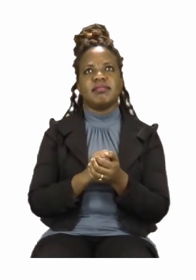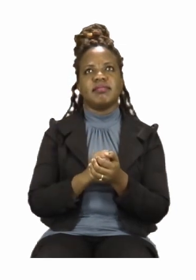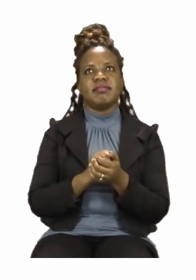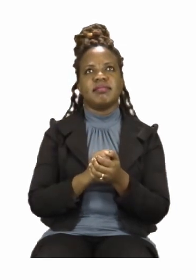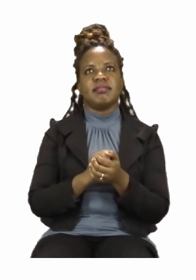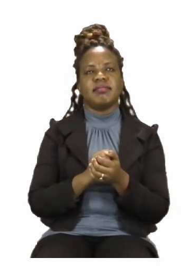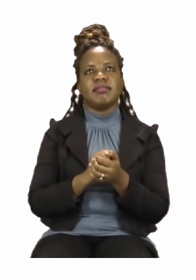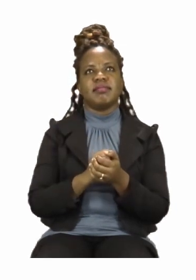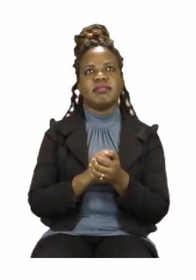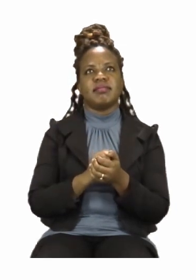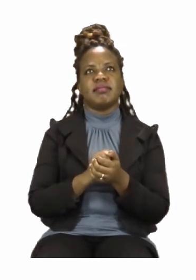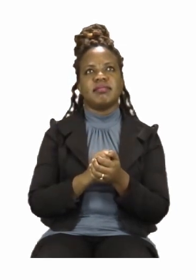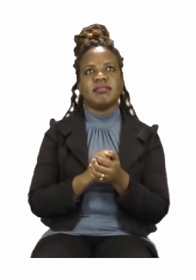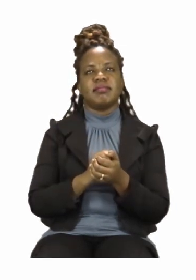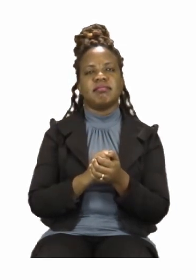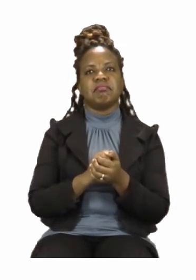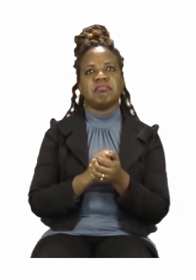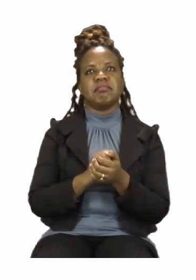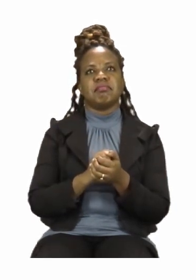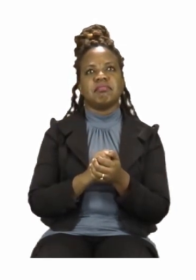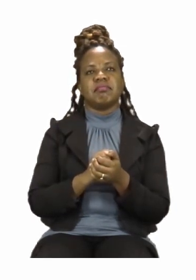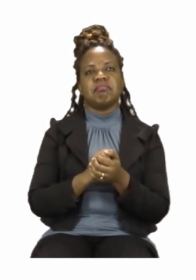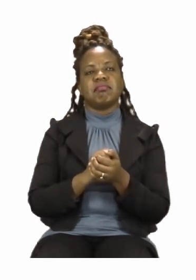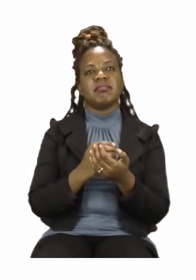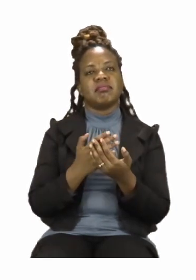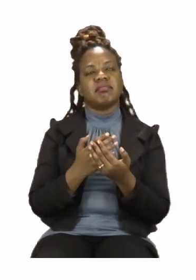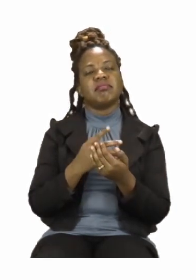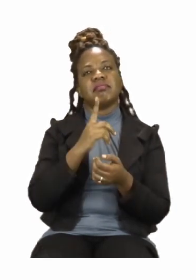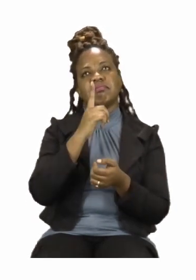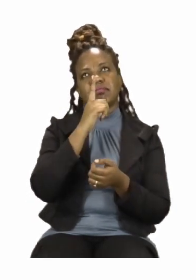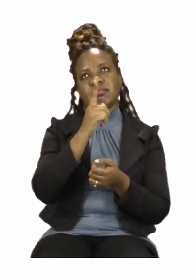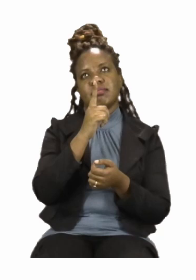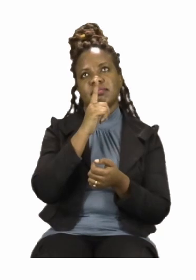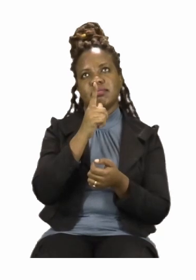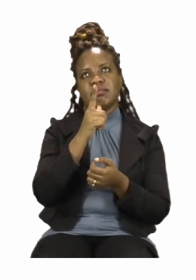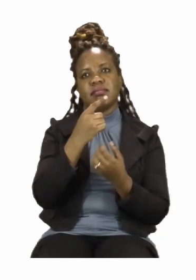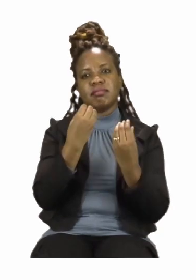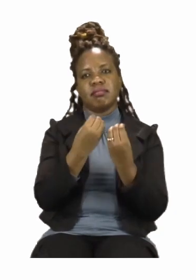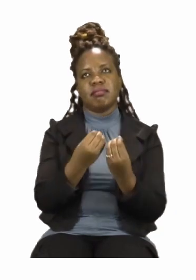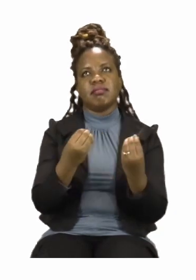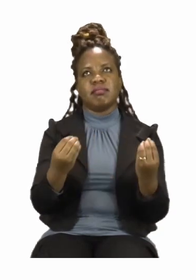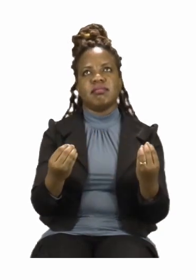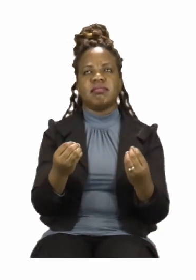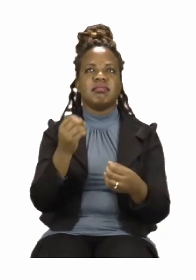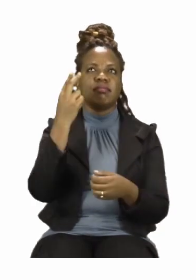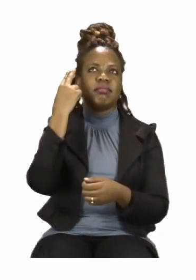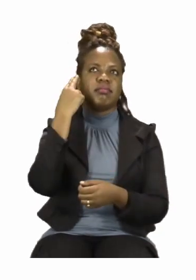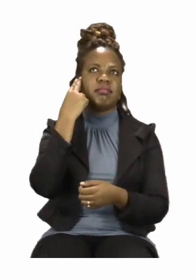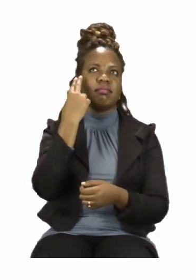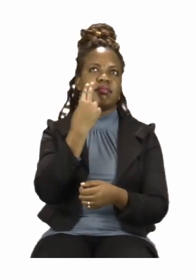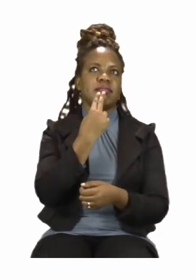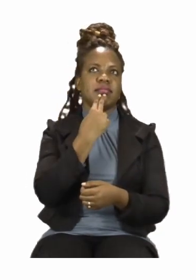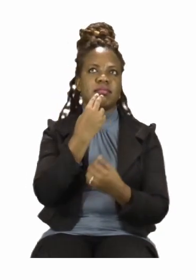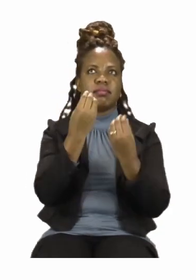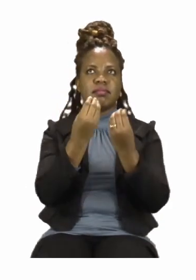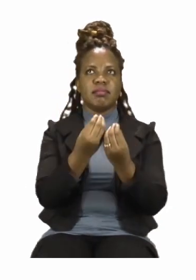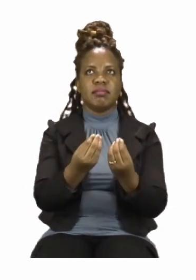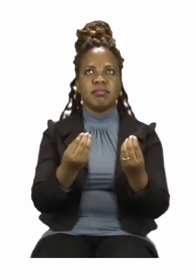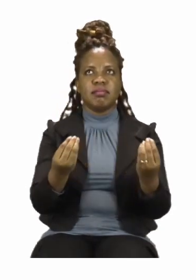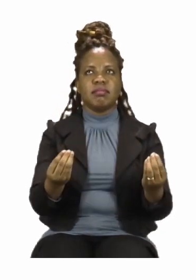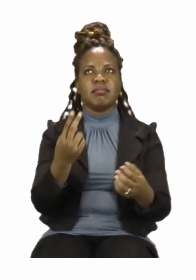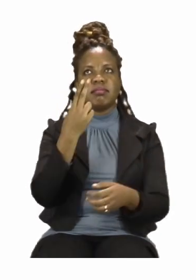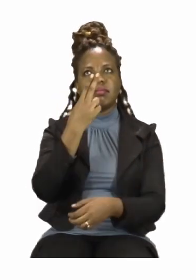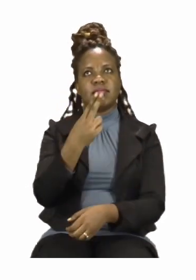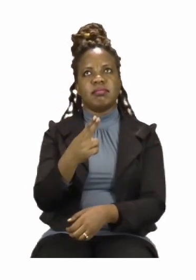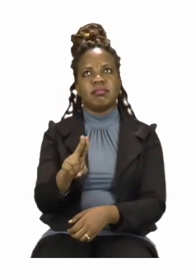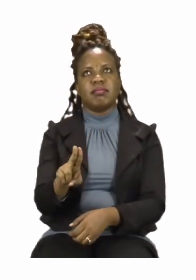doing beginning sounds. Now these are very important because some words share the same sound, but